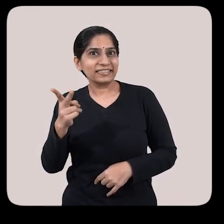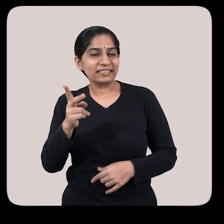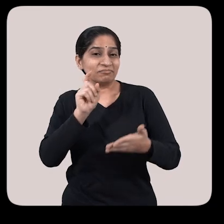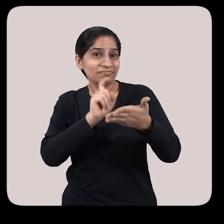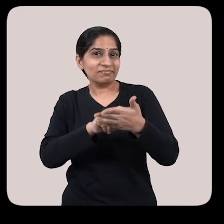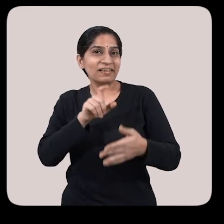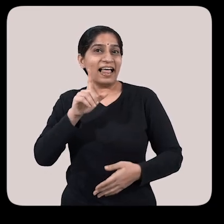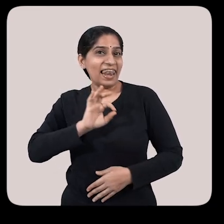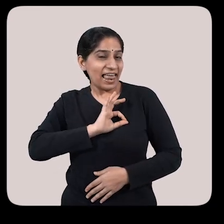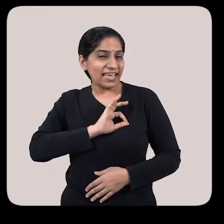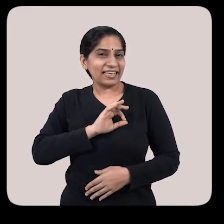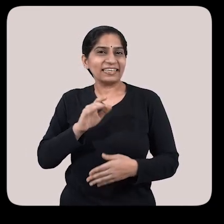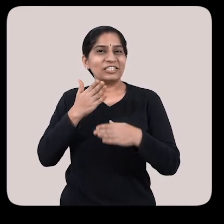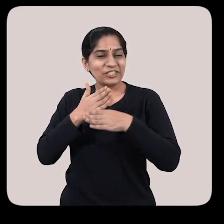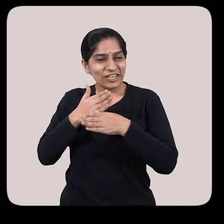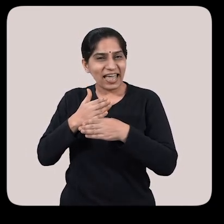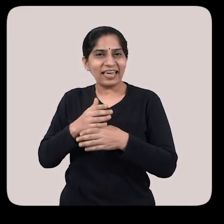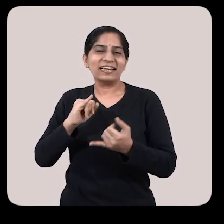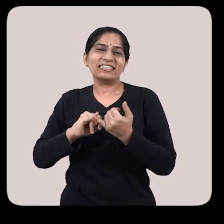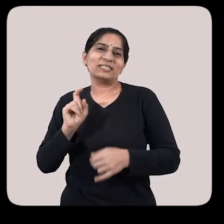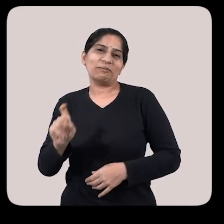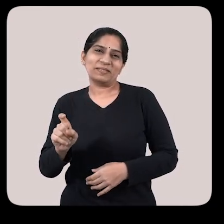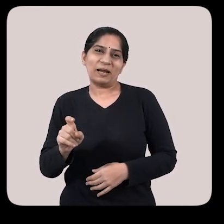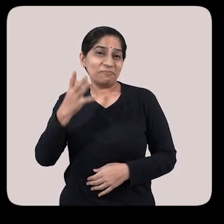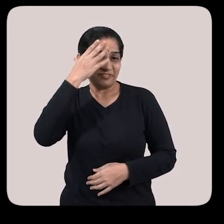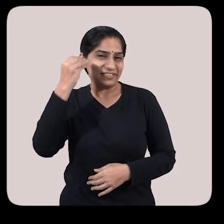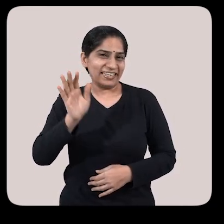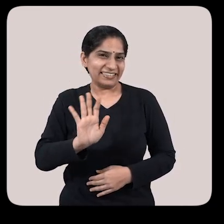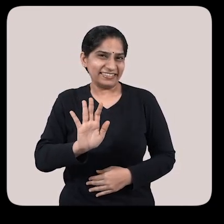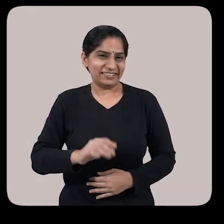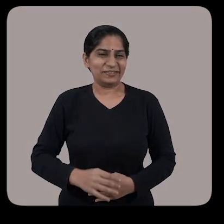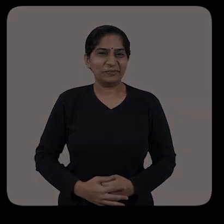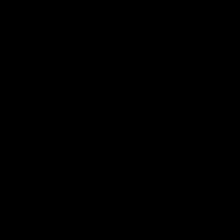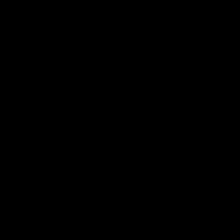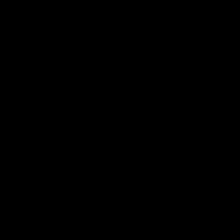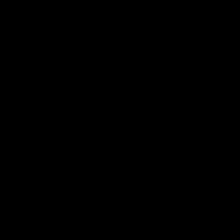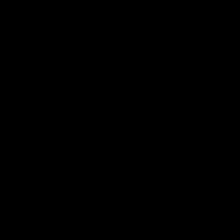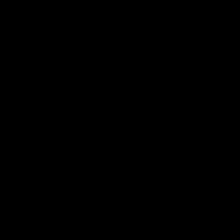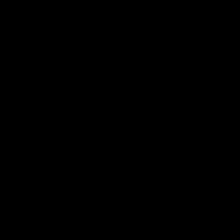episodes, and don't forget to like, share, comment, and subscribe.